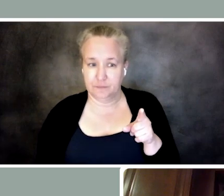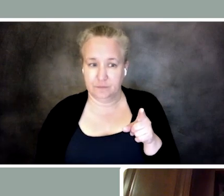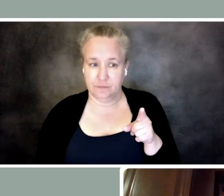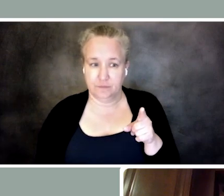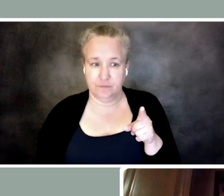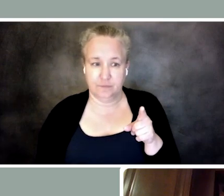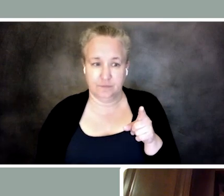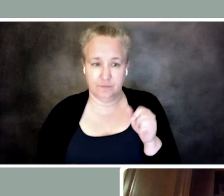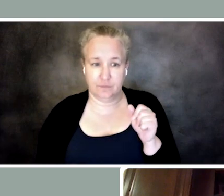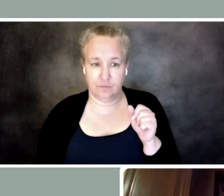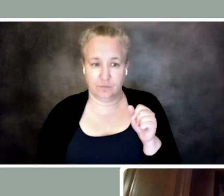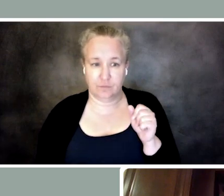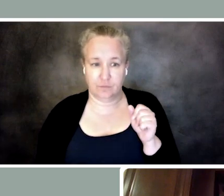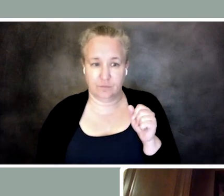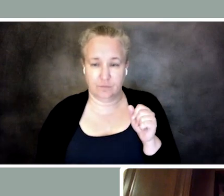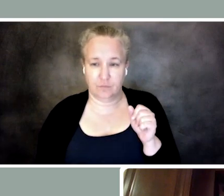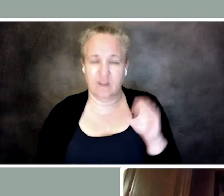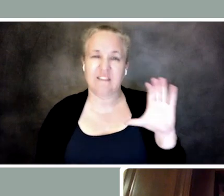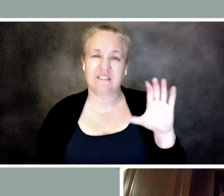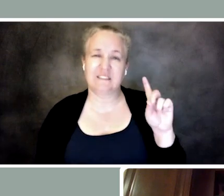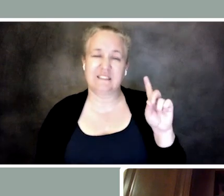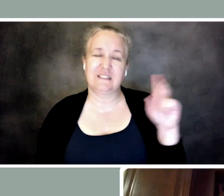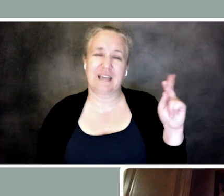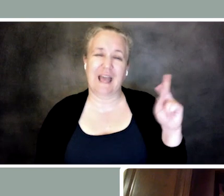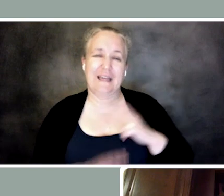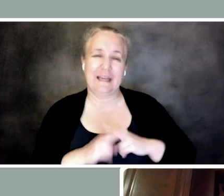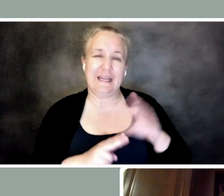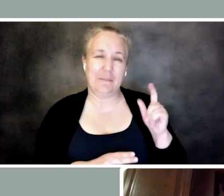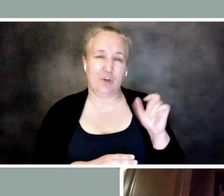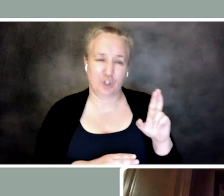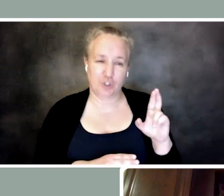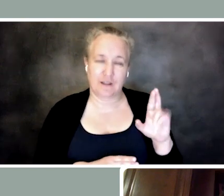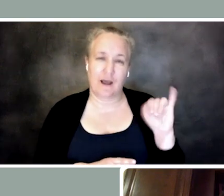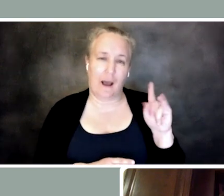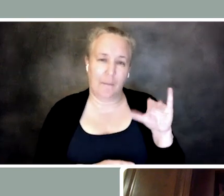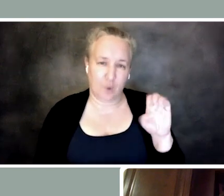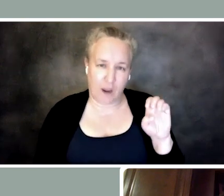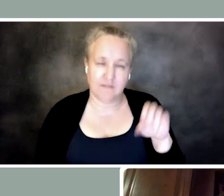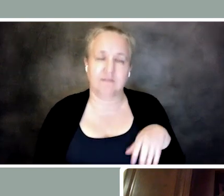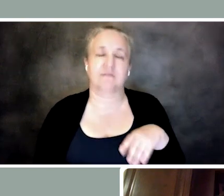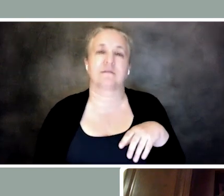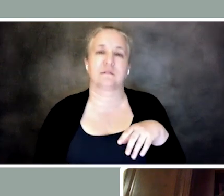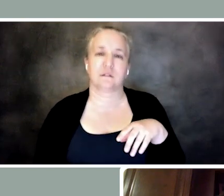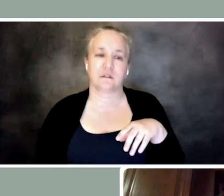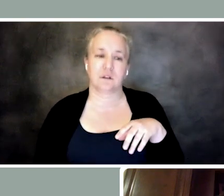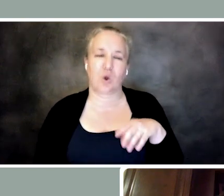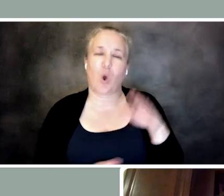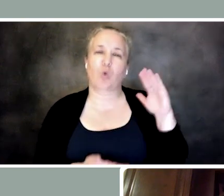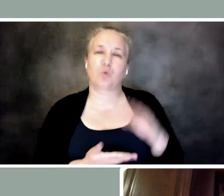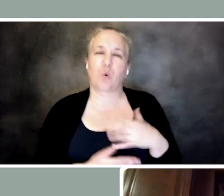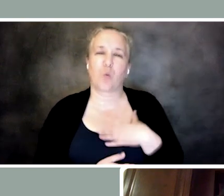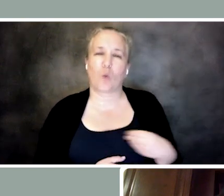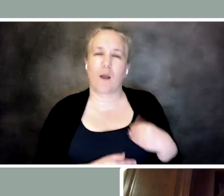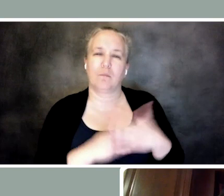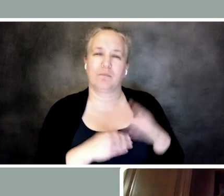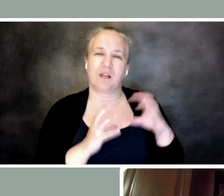about the CDK inhibitors. This is about Ibrance and the low white blood cell count